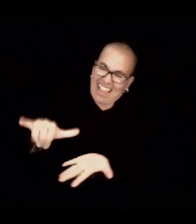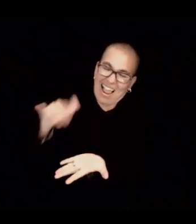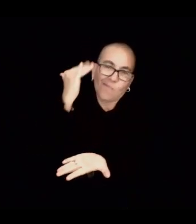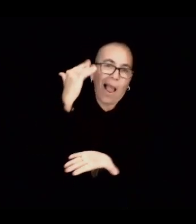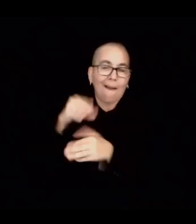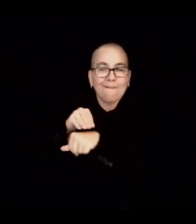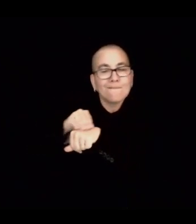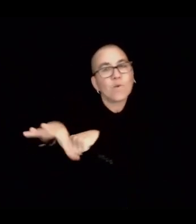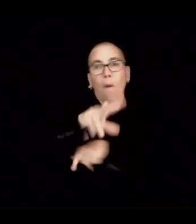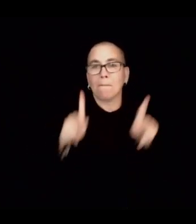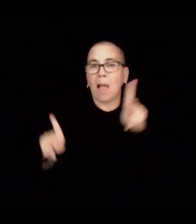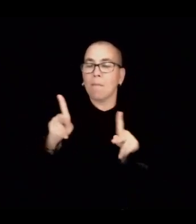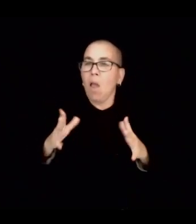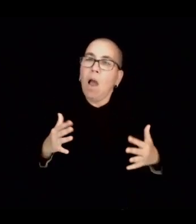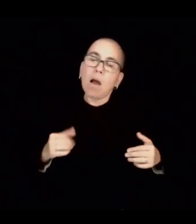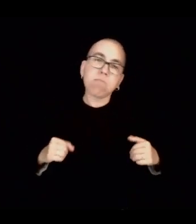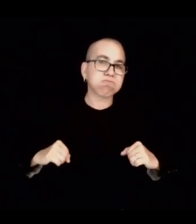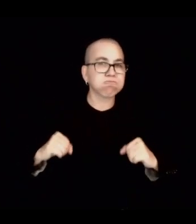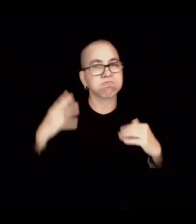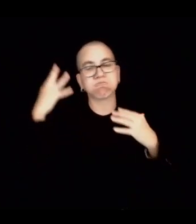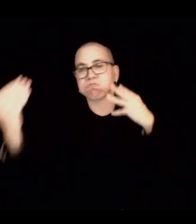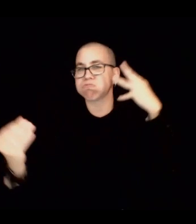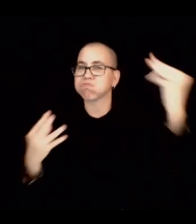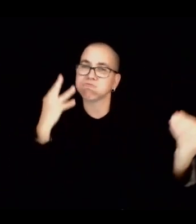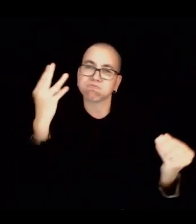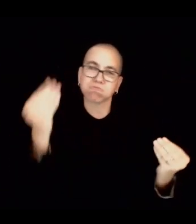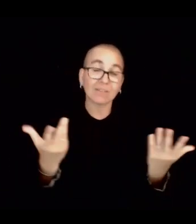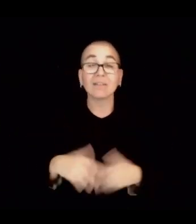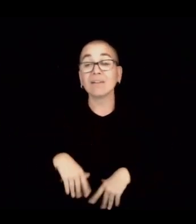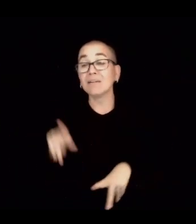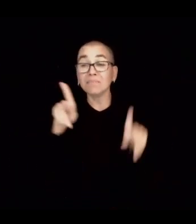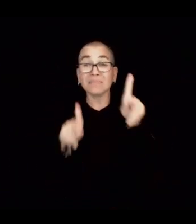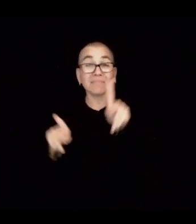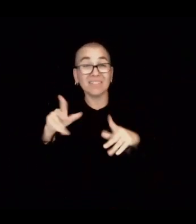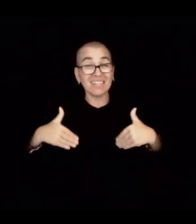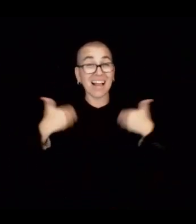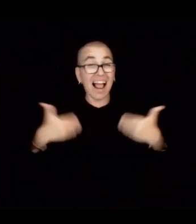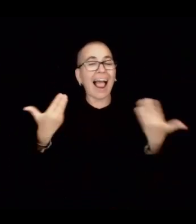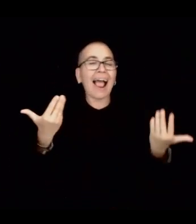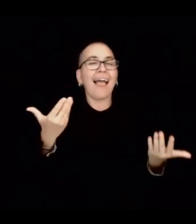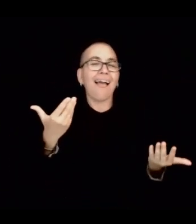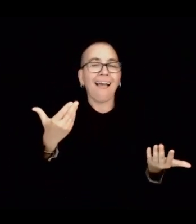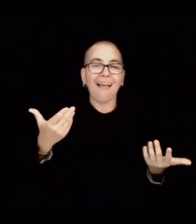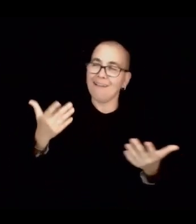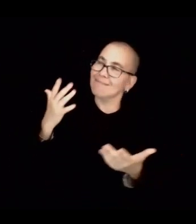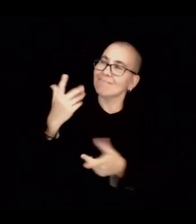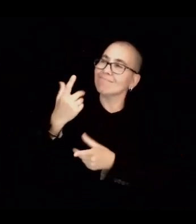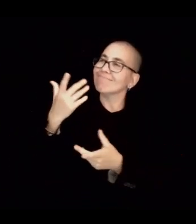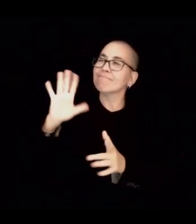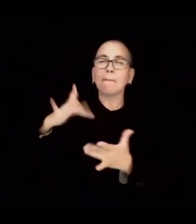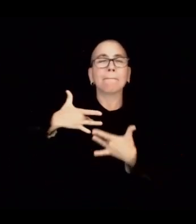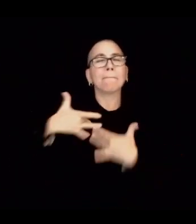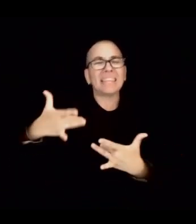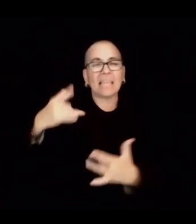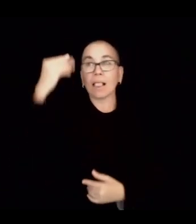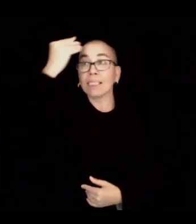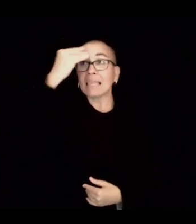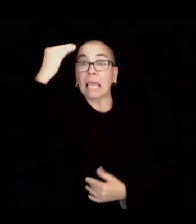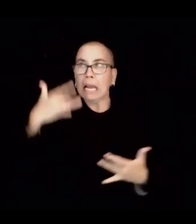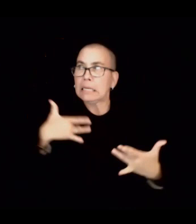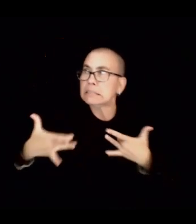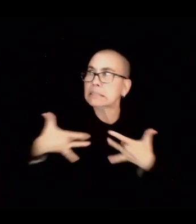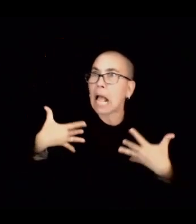issues as much as, individuals who are older and who may now have an underlying health condition. We know